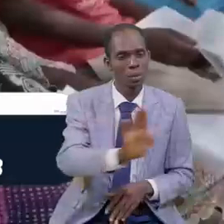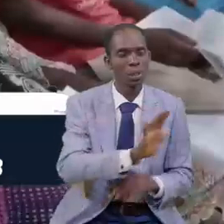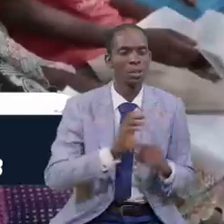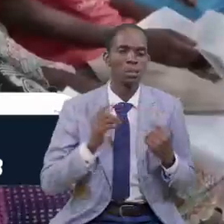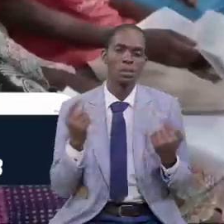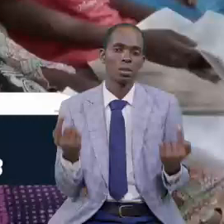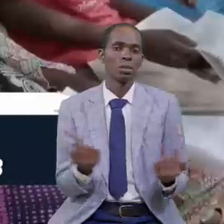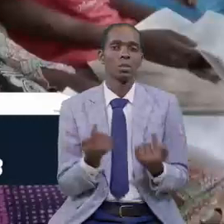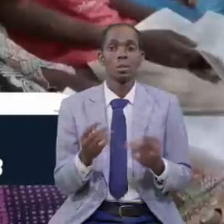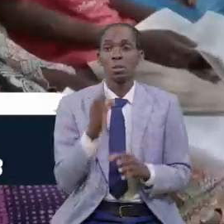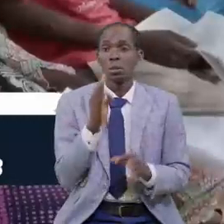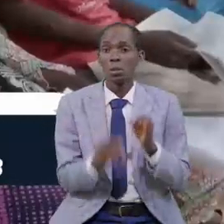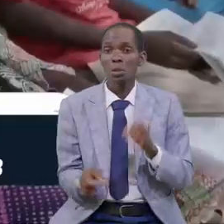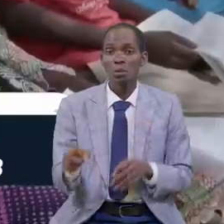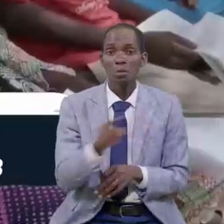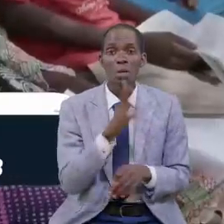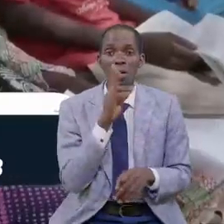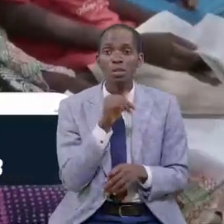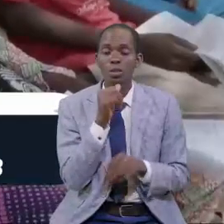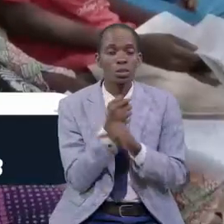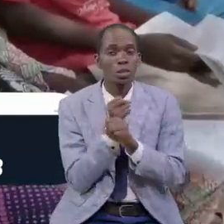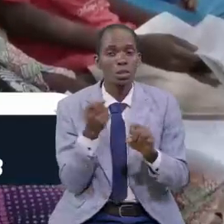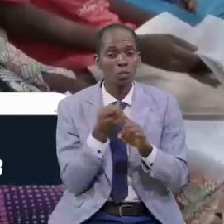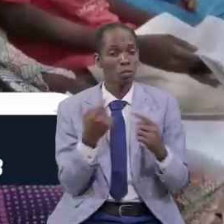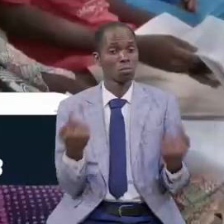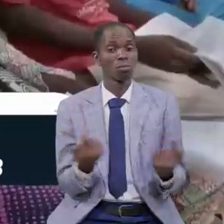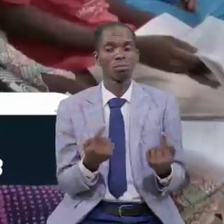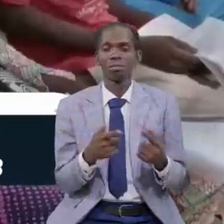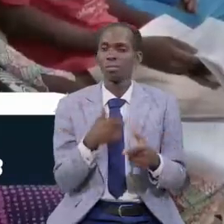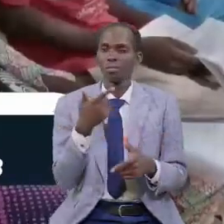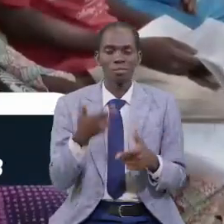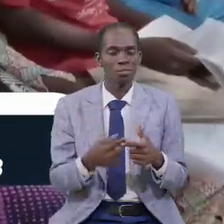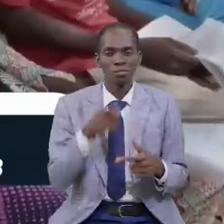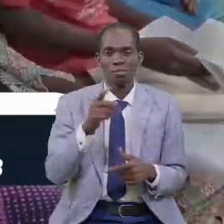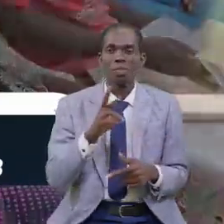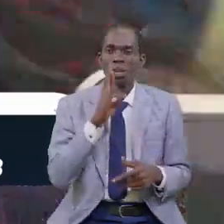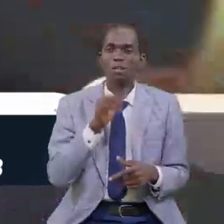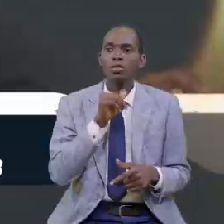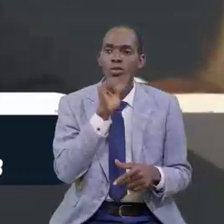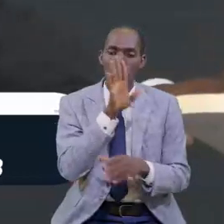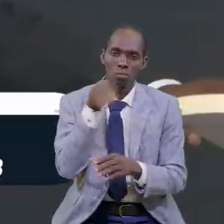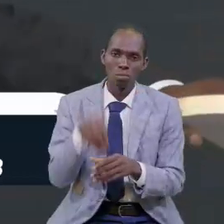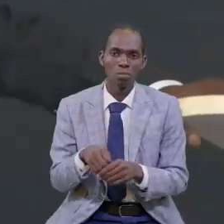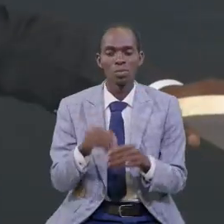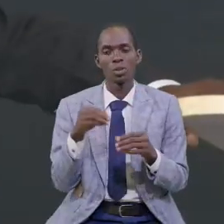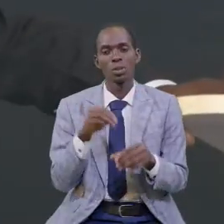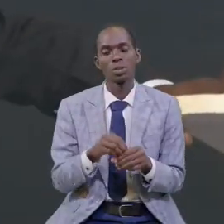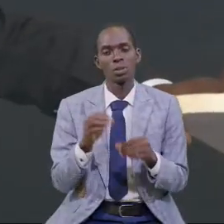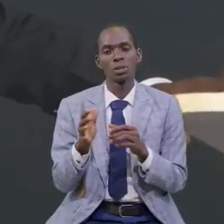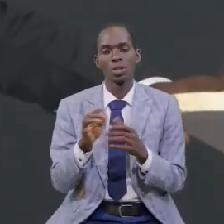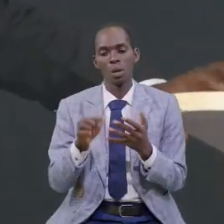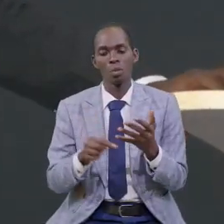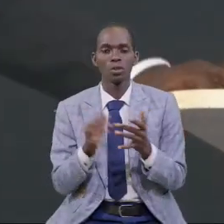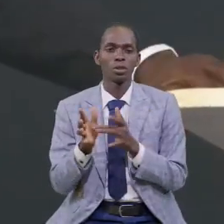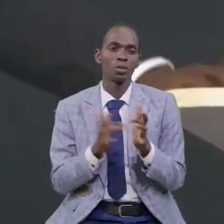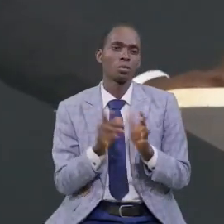saved from sin, you are not one of his people. If you are still diving into